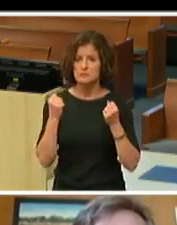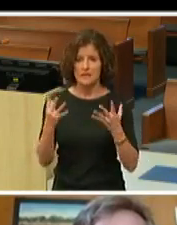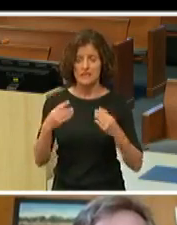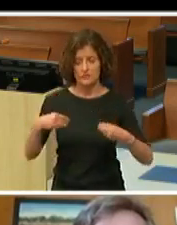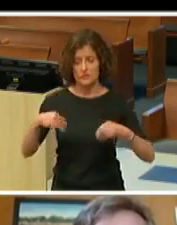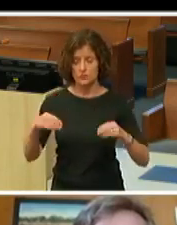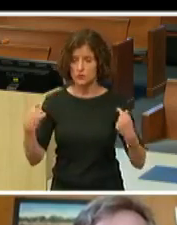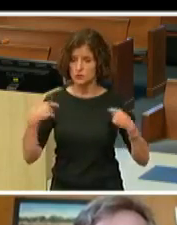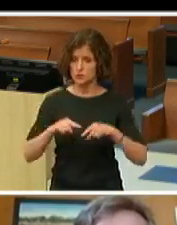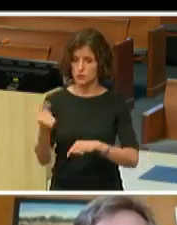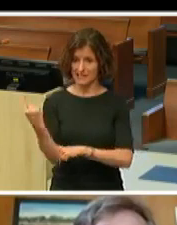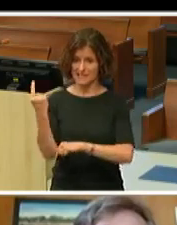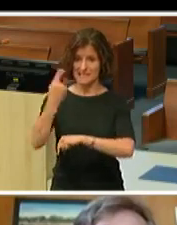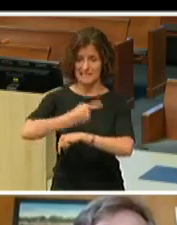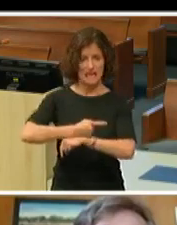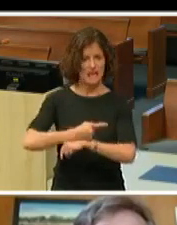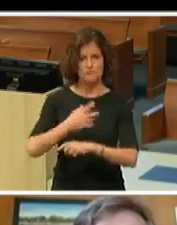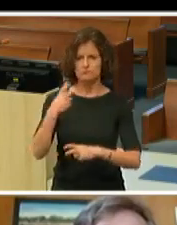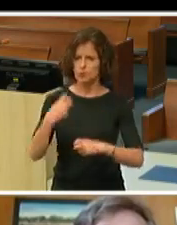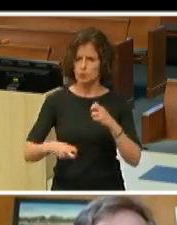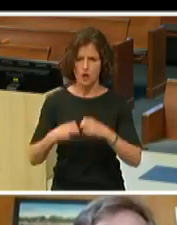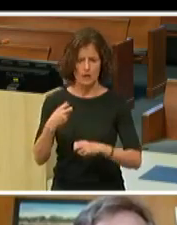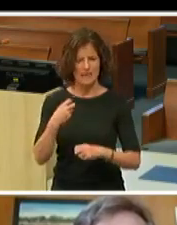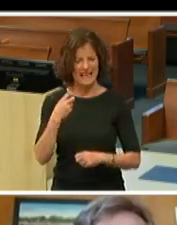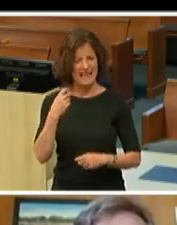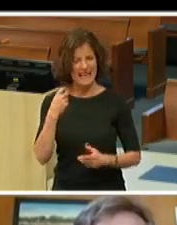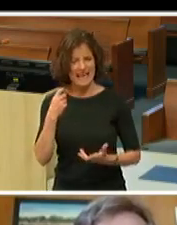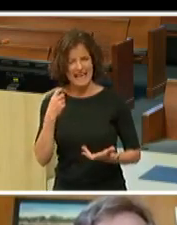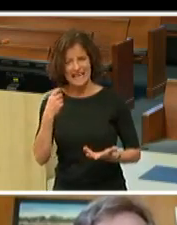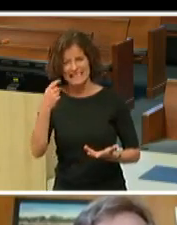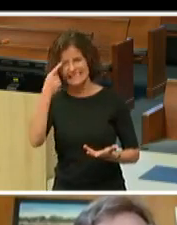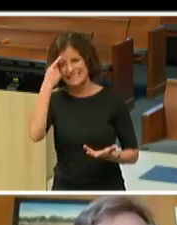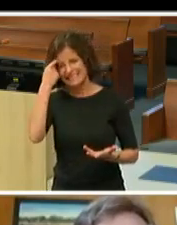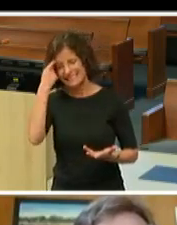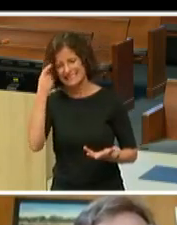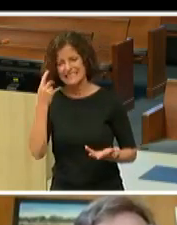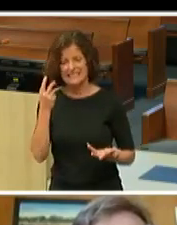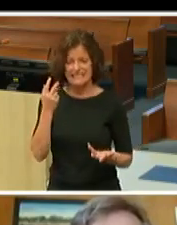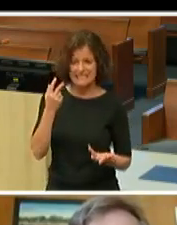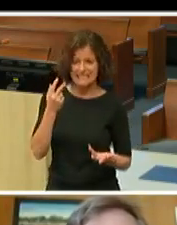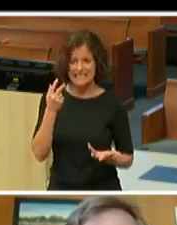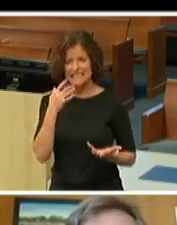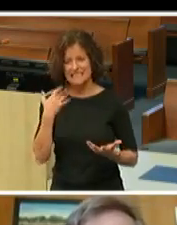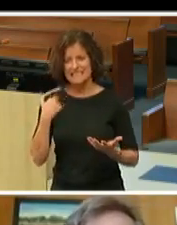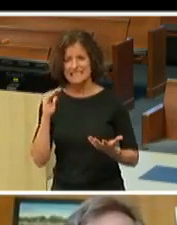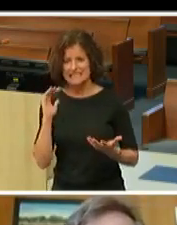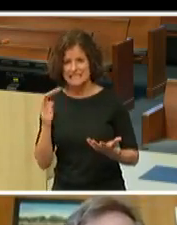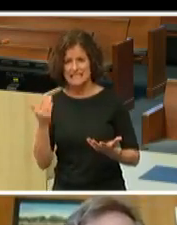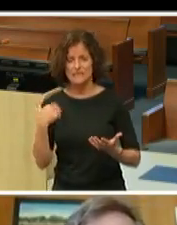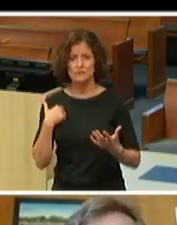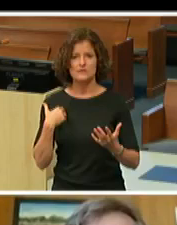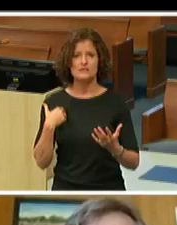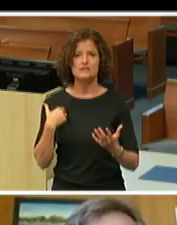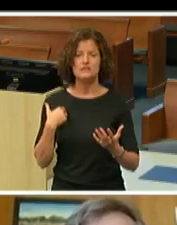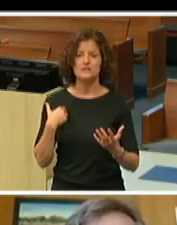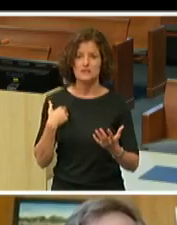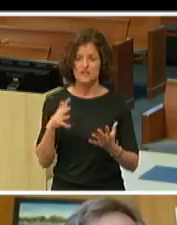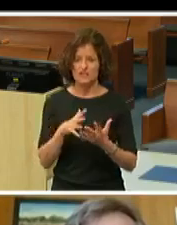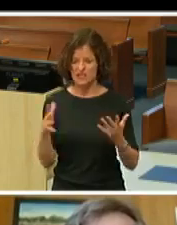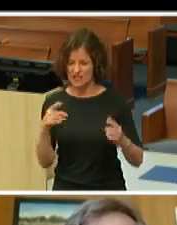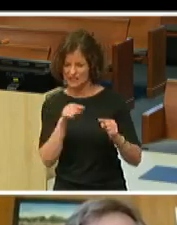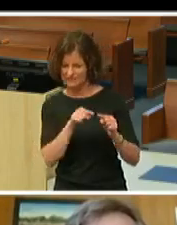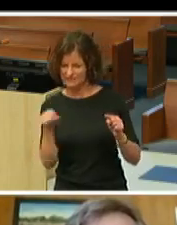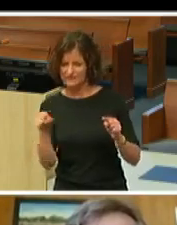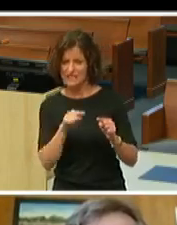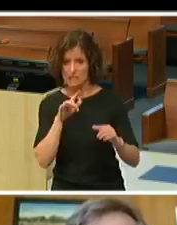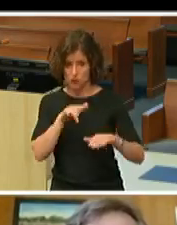the day were no problem. I think the points where there's a lot of lines is early